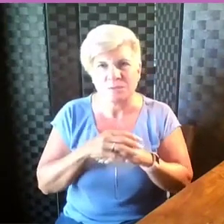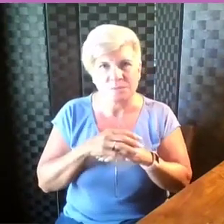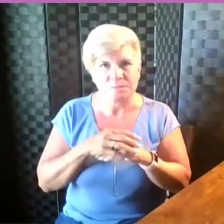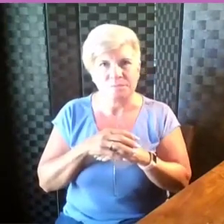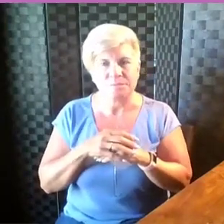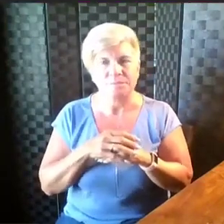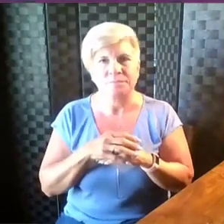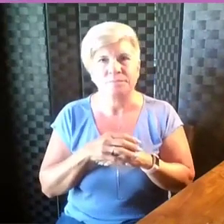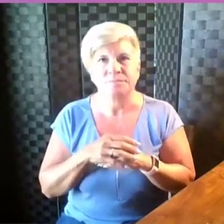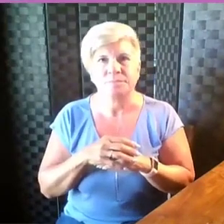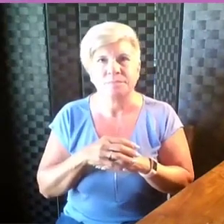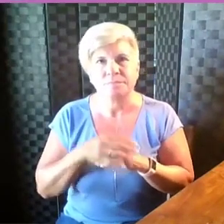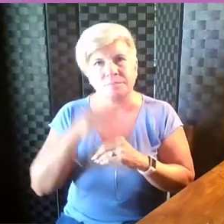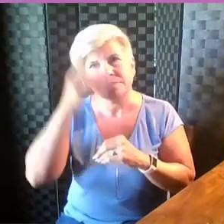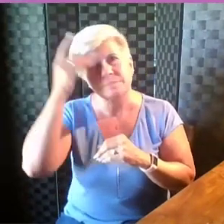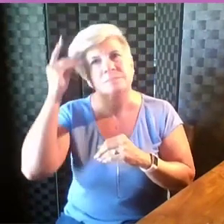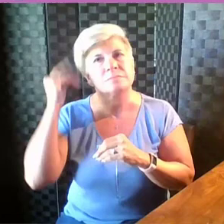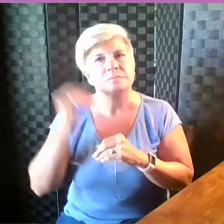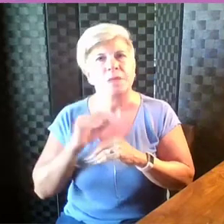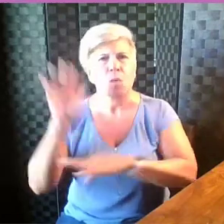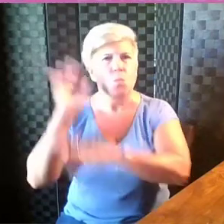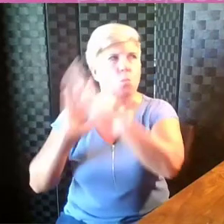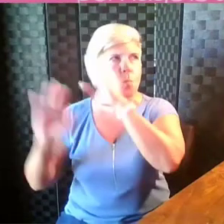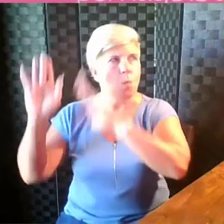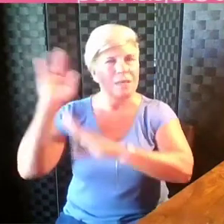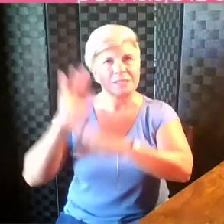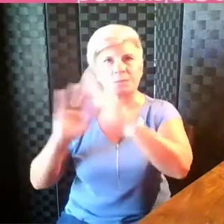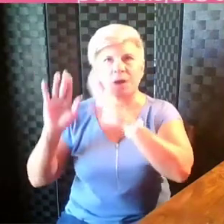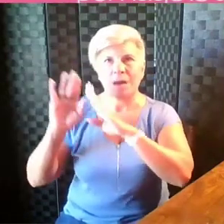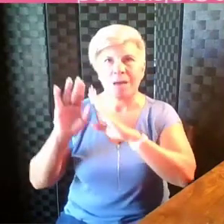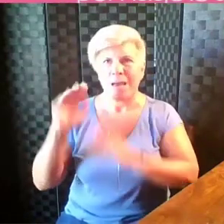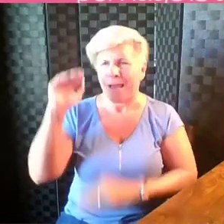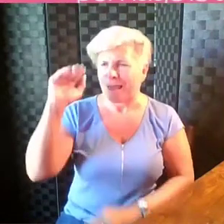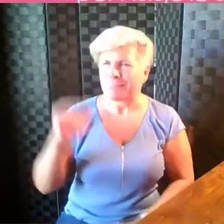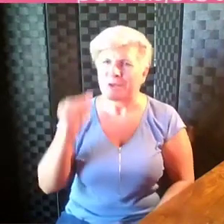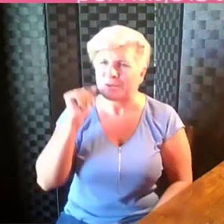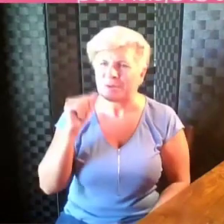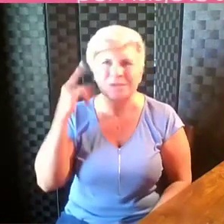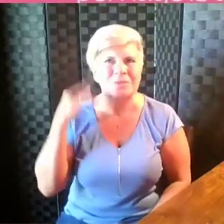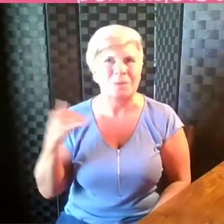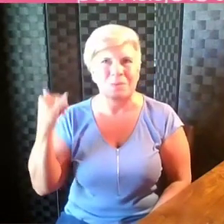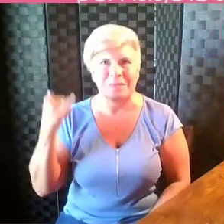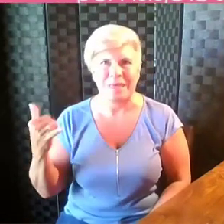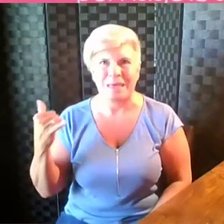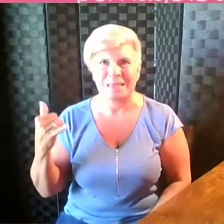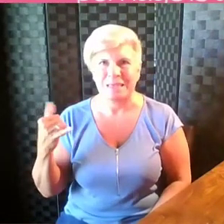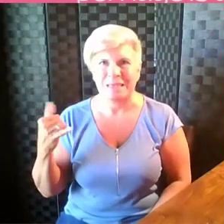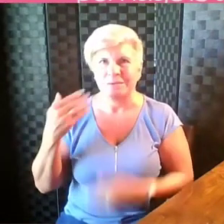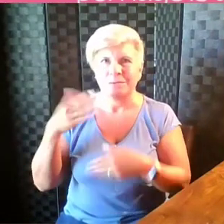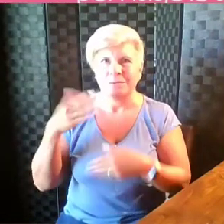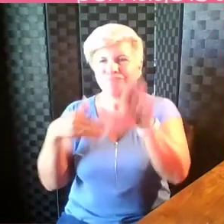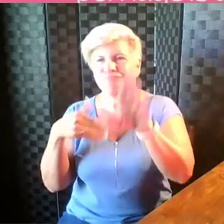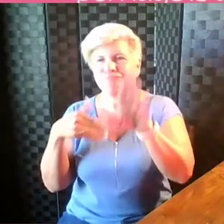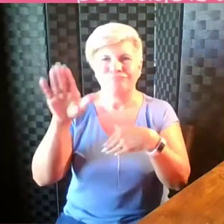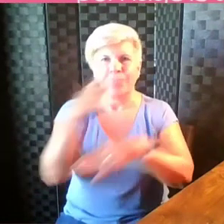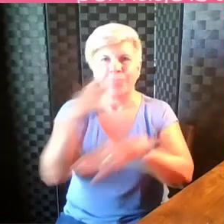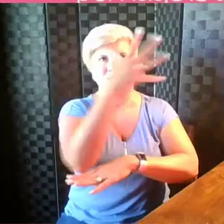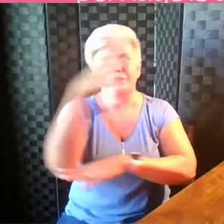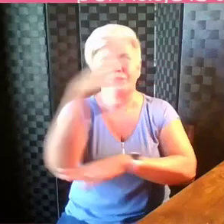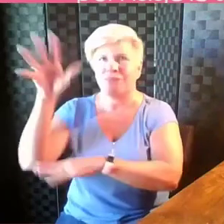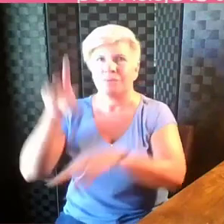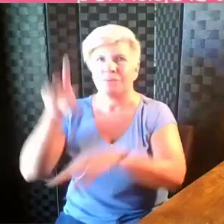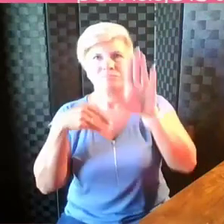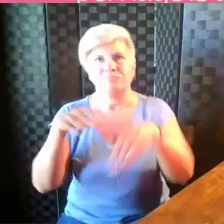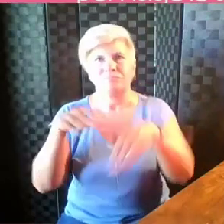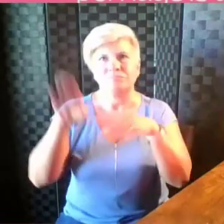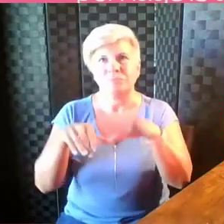Once upon a time, there was a little girl named Goldilocks. She went for a walk in the wild forest. Pretty soon, she came